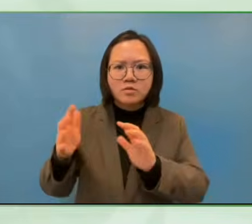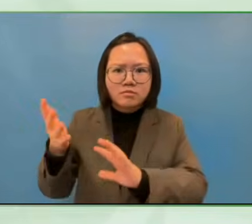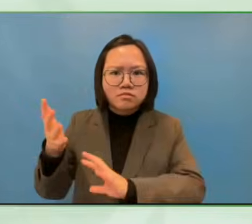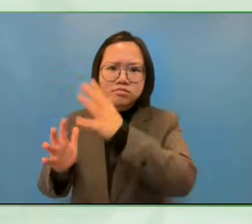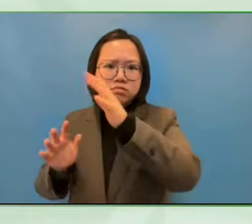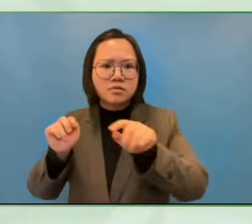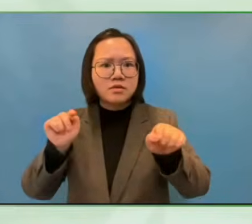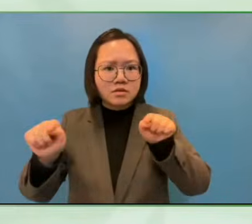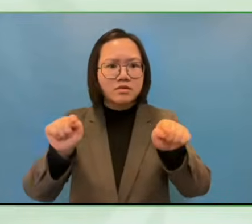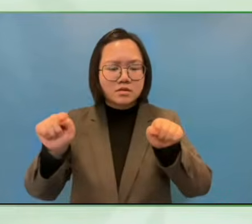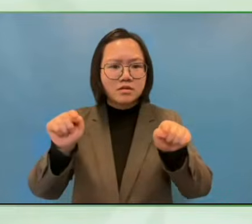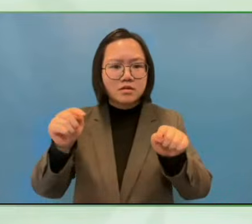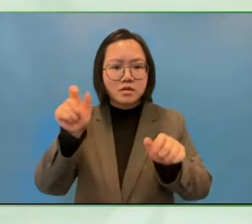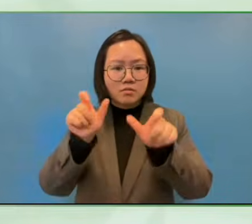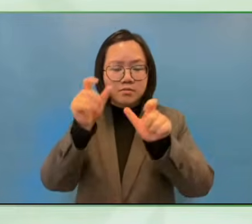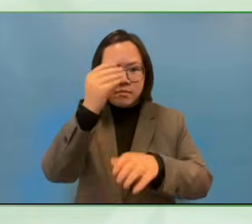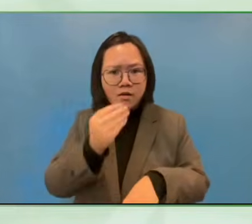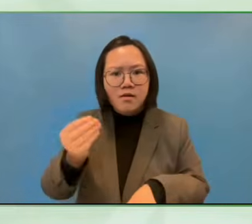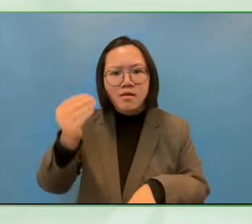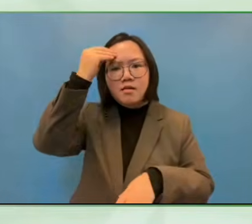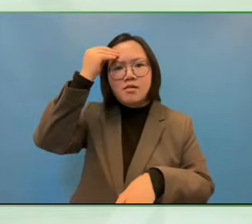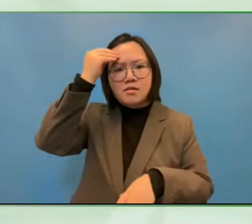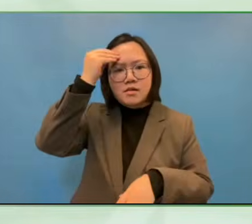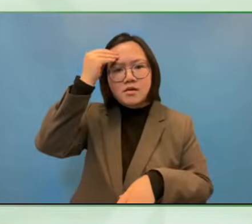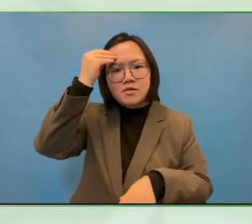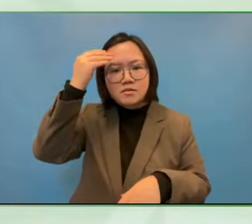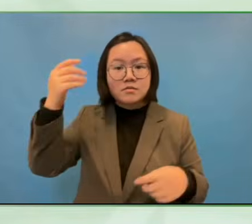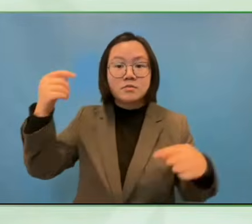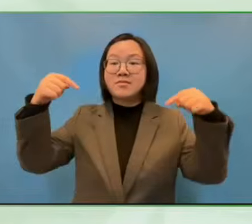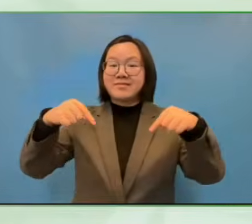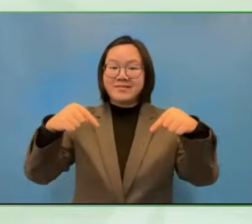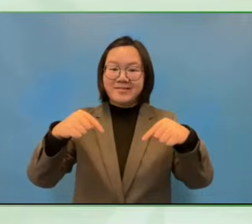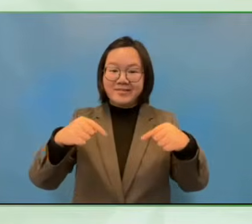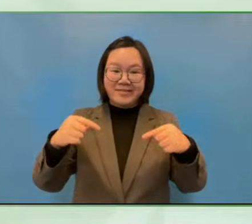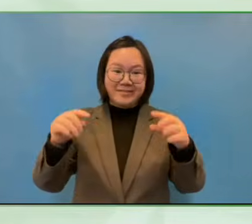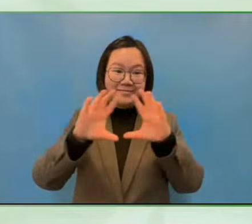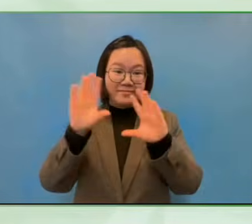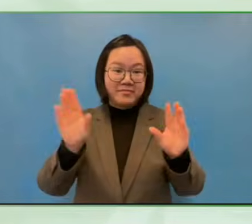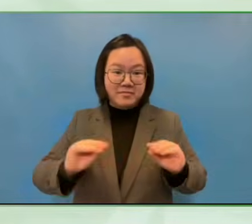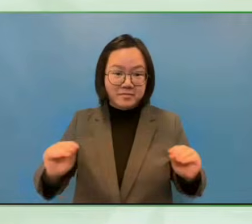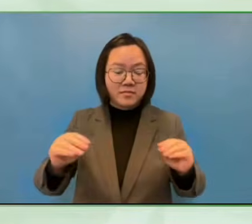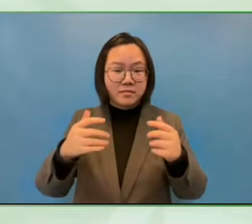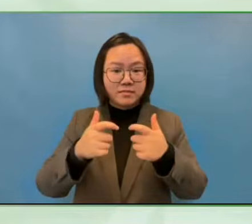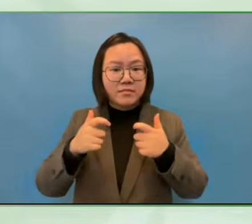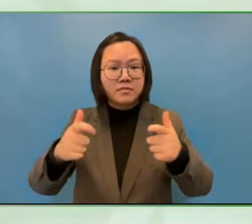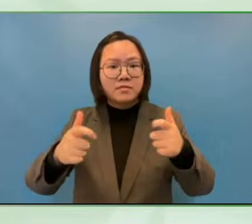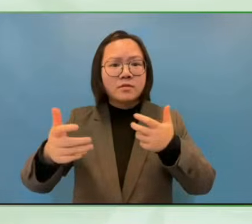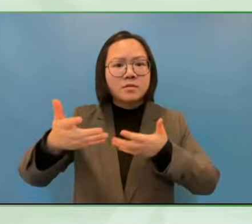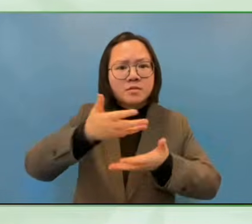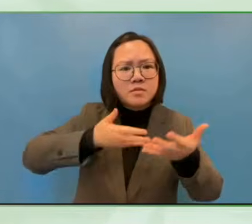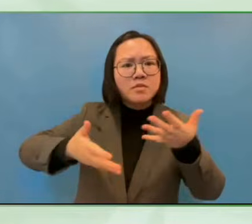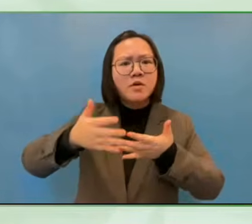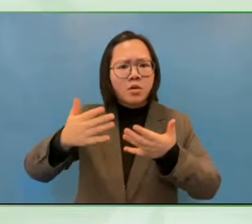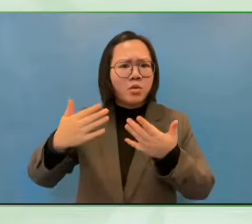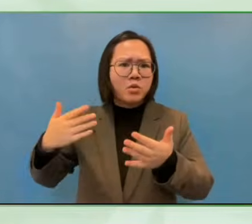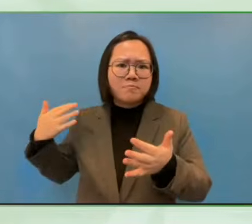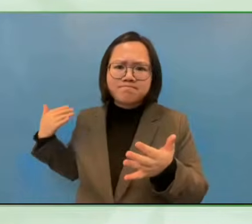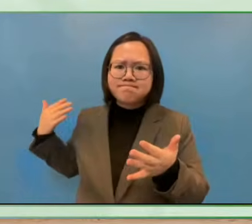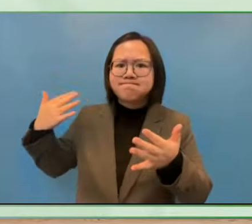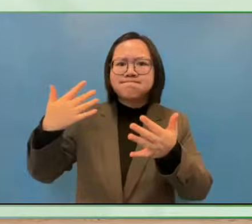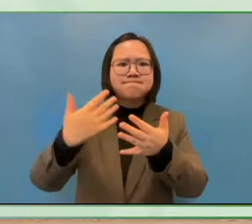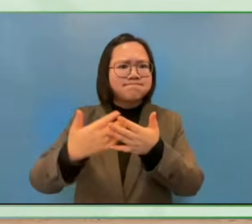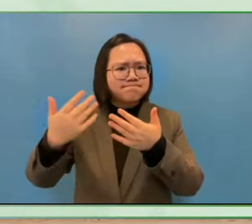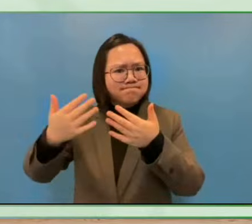in general and for many years, but this year in particular about the research report. Yeah, thank you, Michael, also